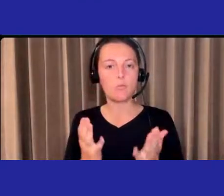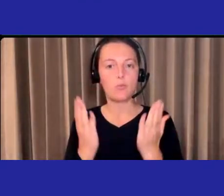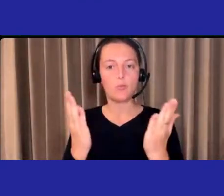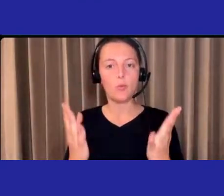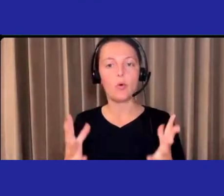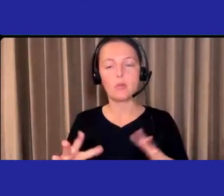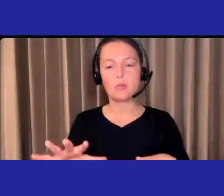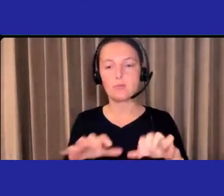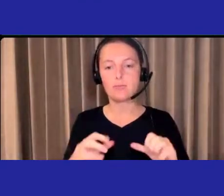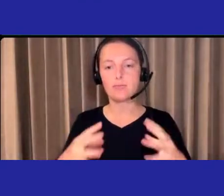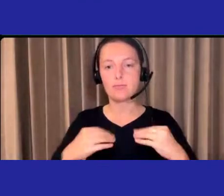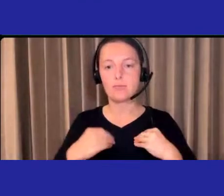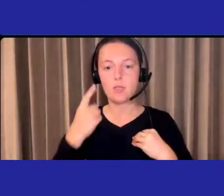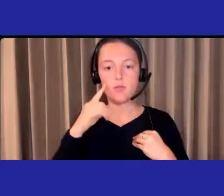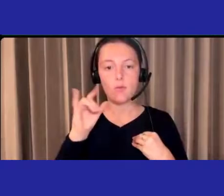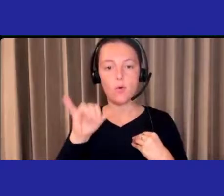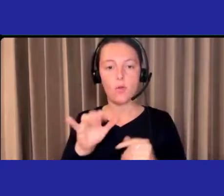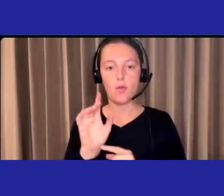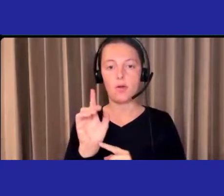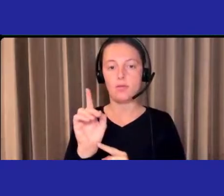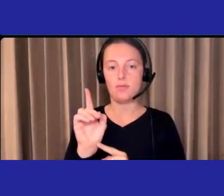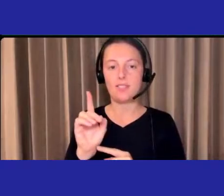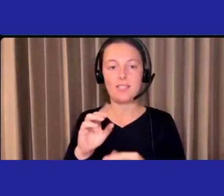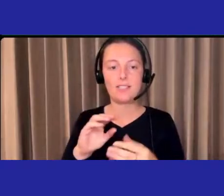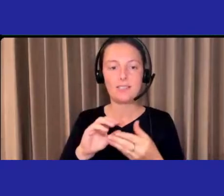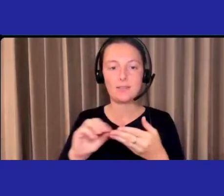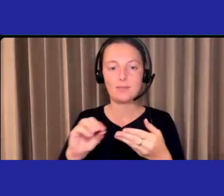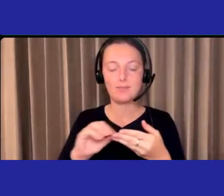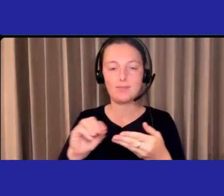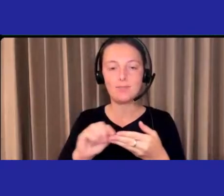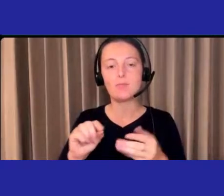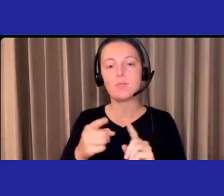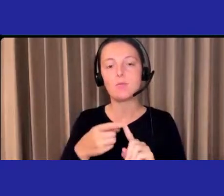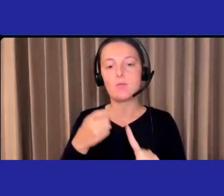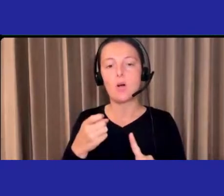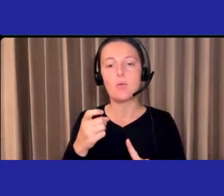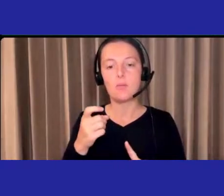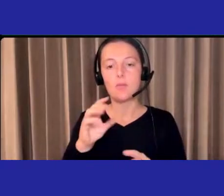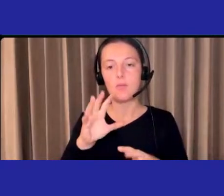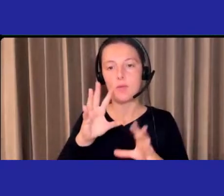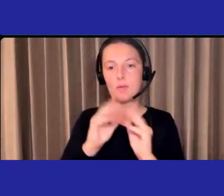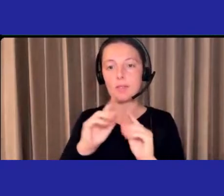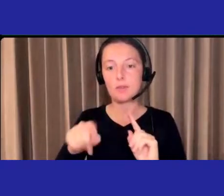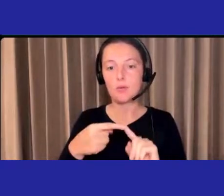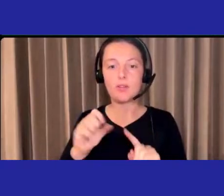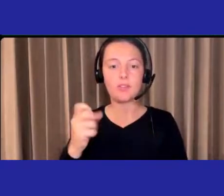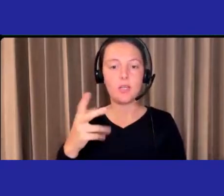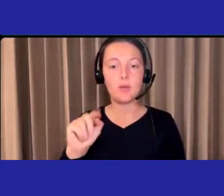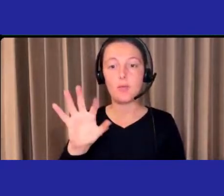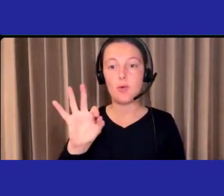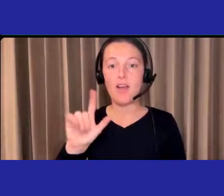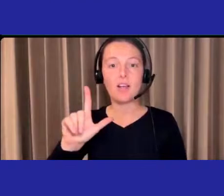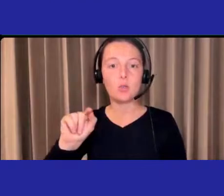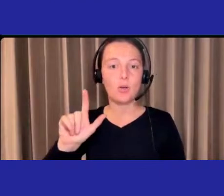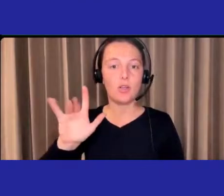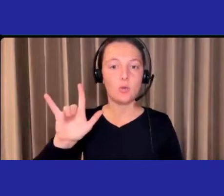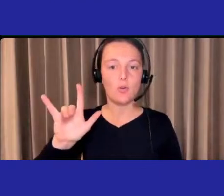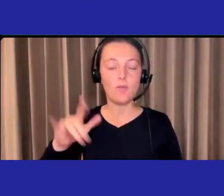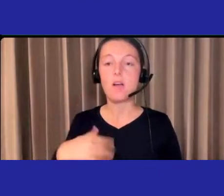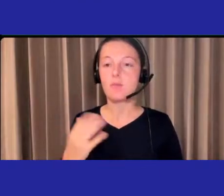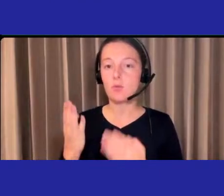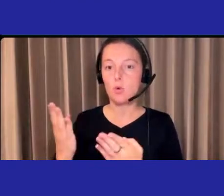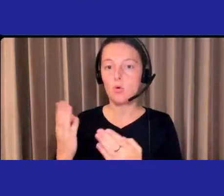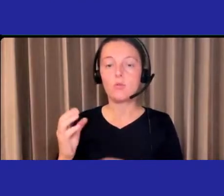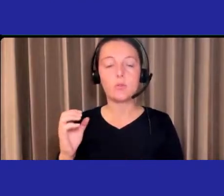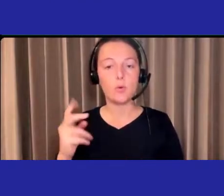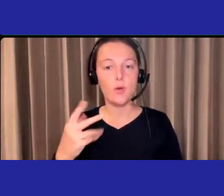Committee meeting held on September 9, 2025. So moved. Thank you. Call each member. Dr. Katz?